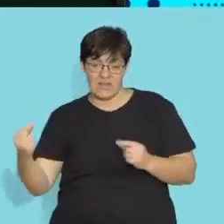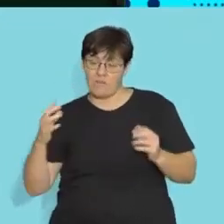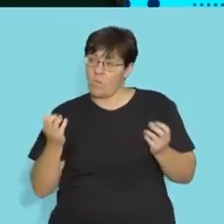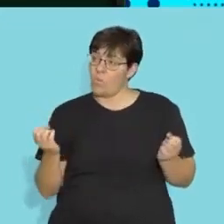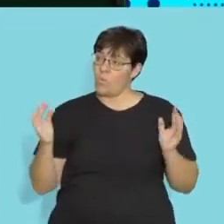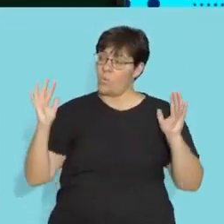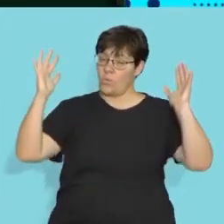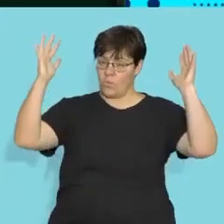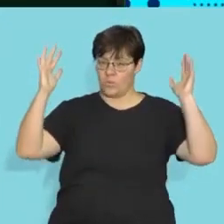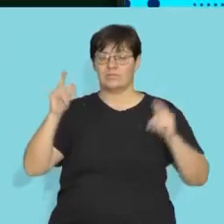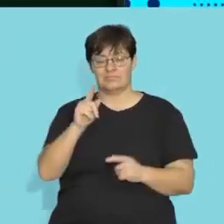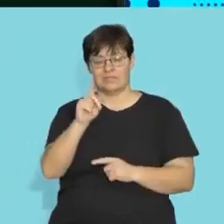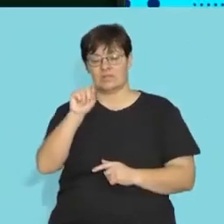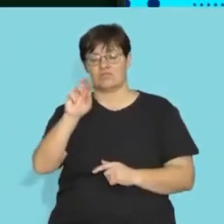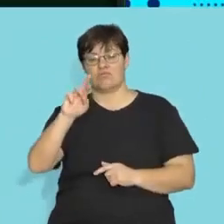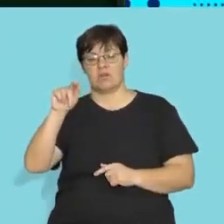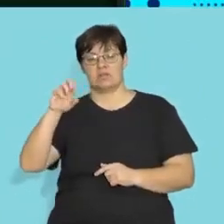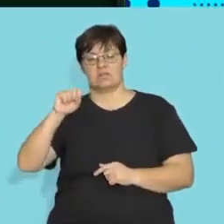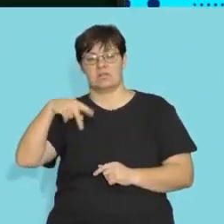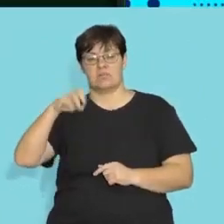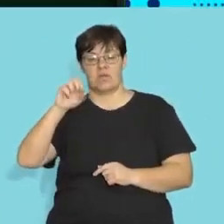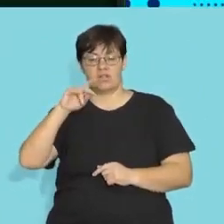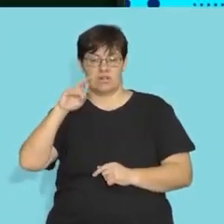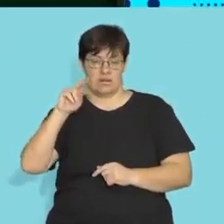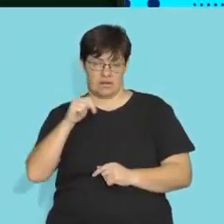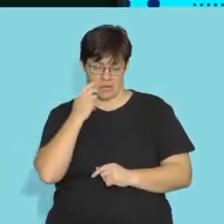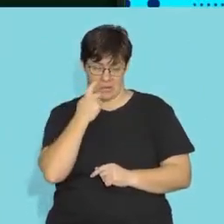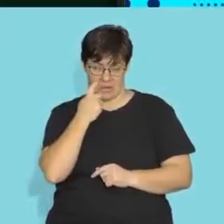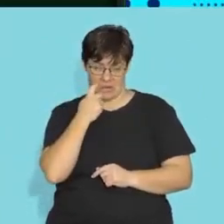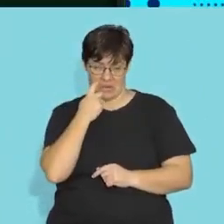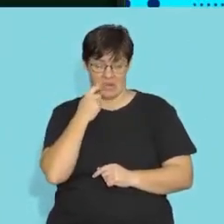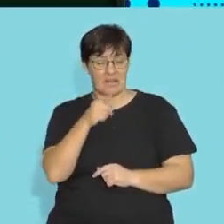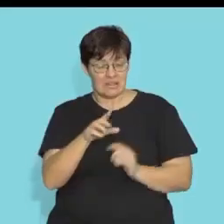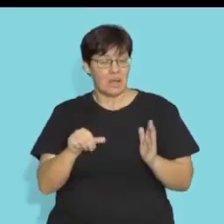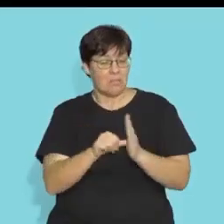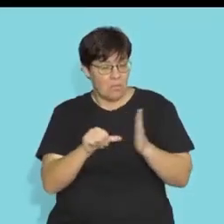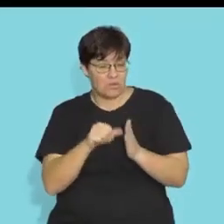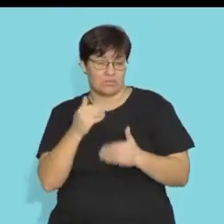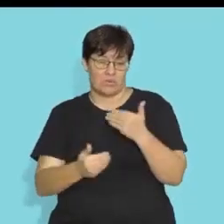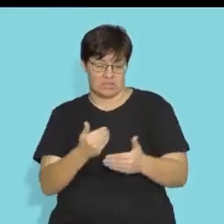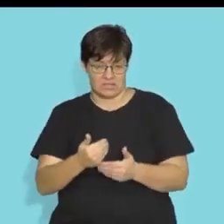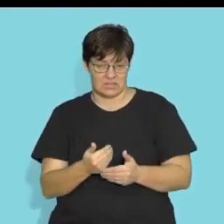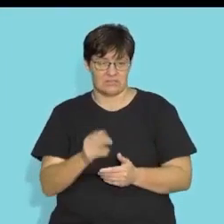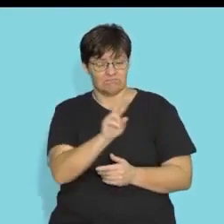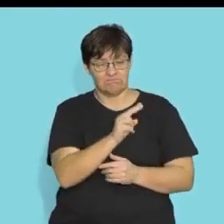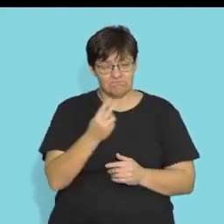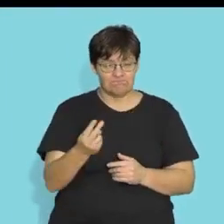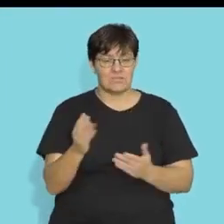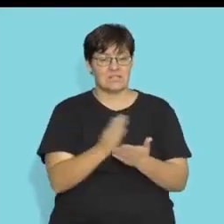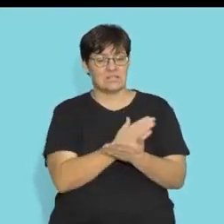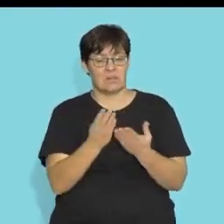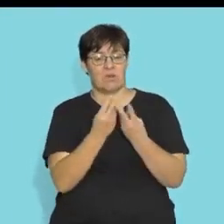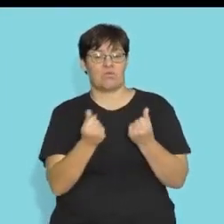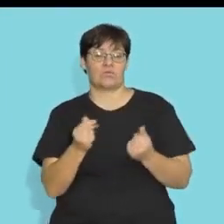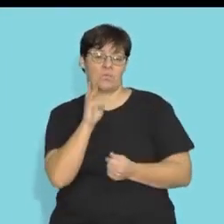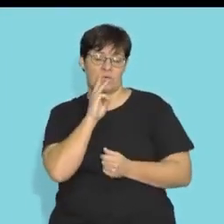the surfaces of the leaves is called transpiration. And we see that transpiration is an important process in